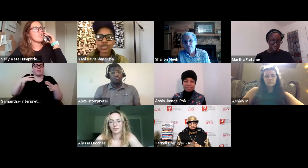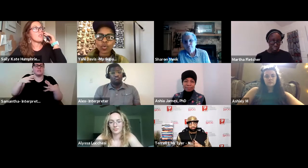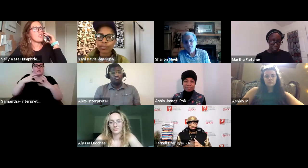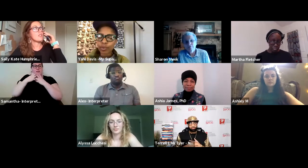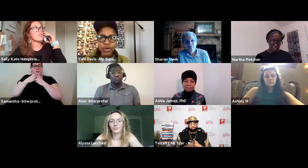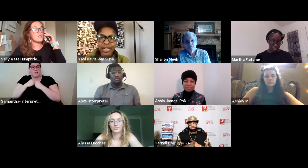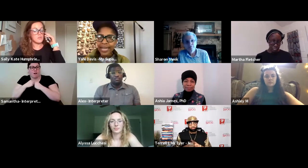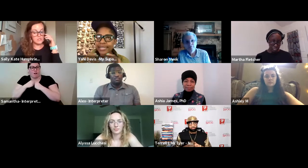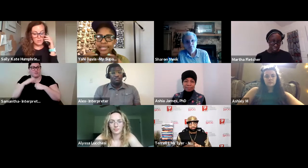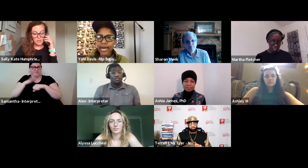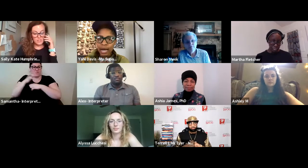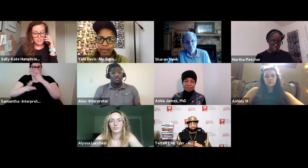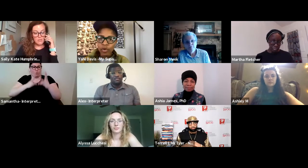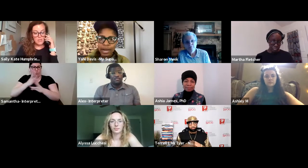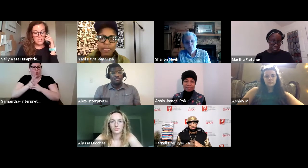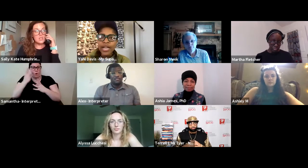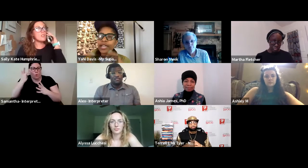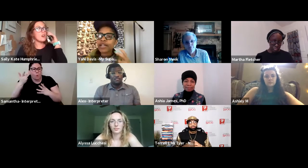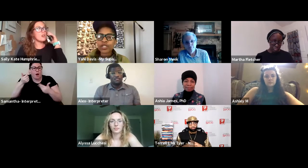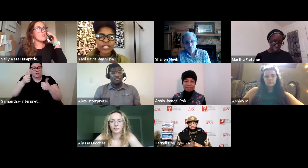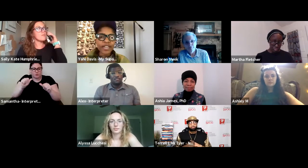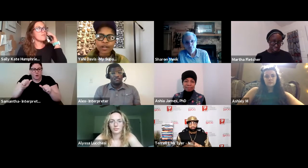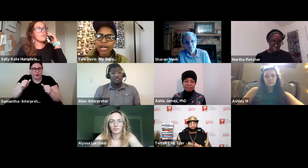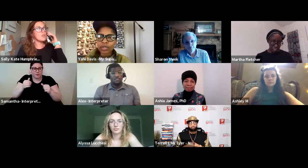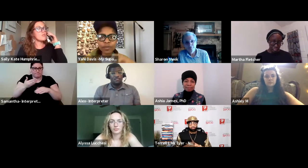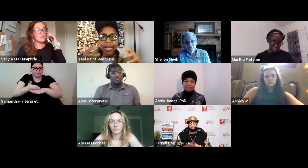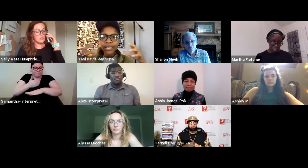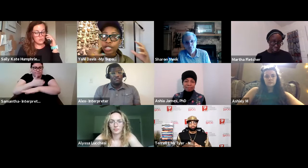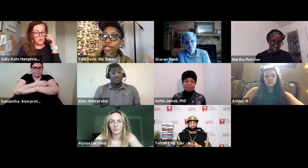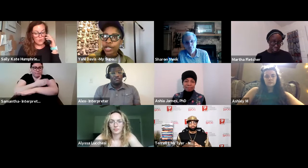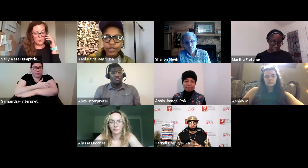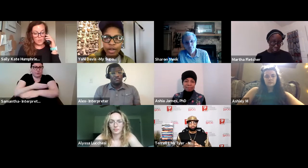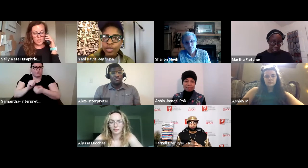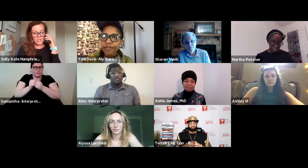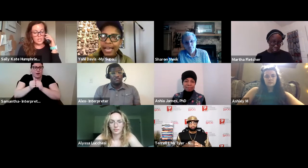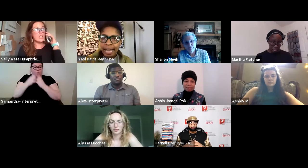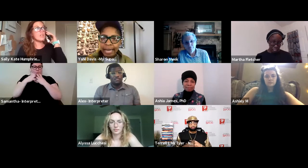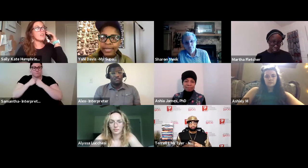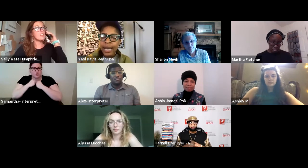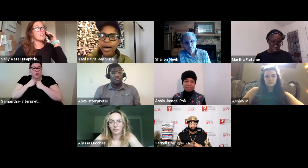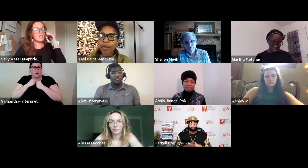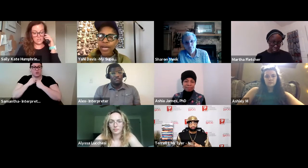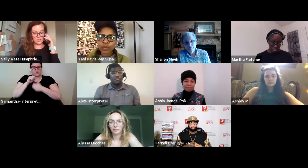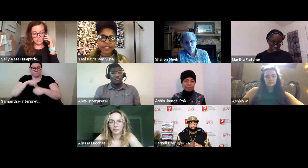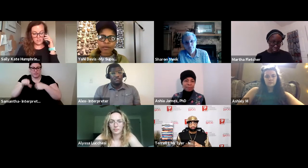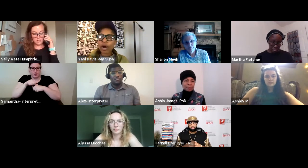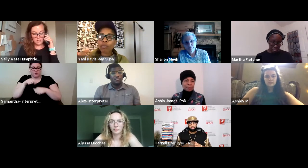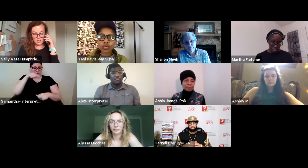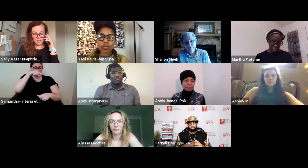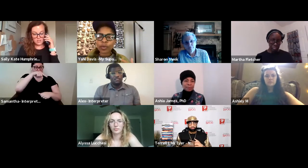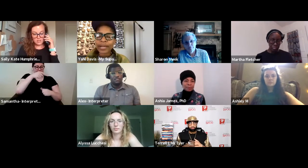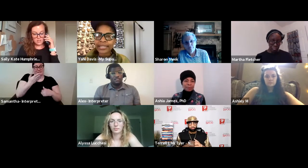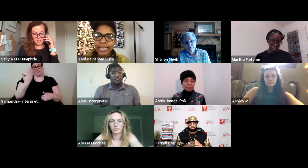is it so important at this time, right? Even as we think about this past year that we've had, as we think